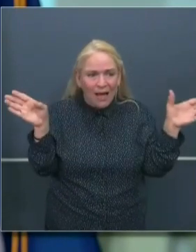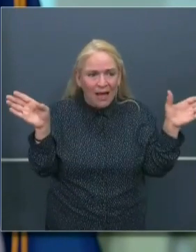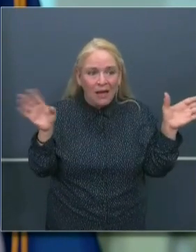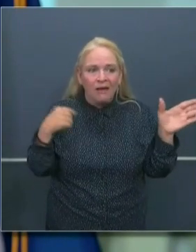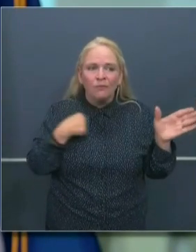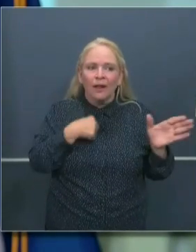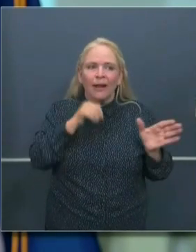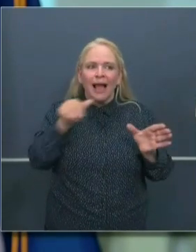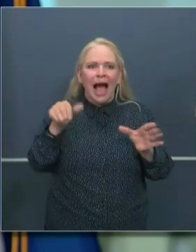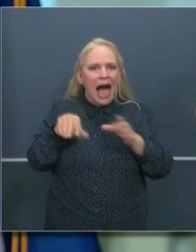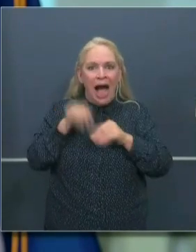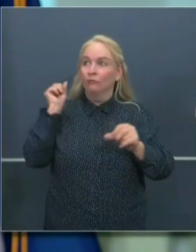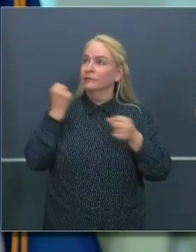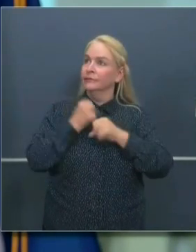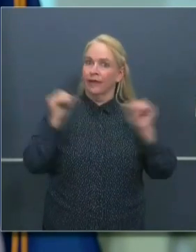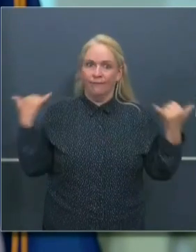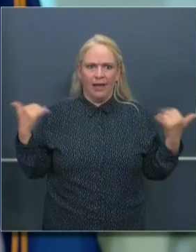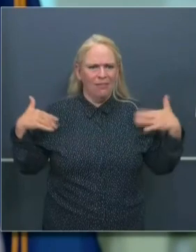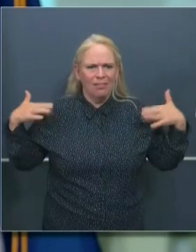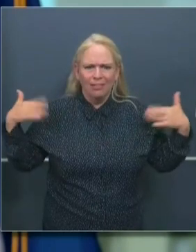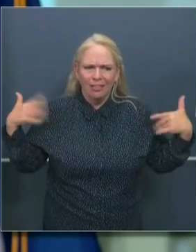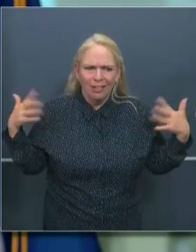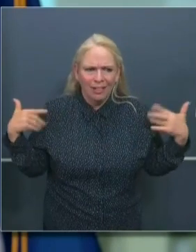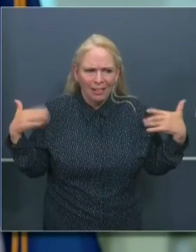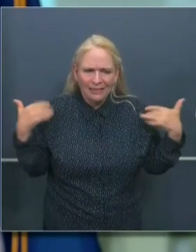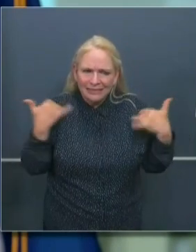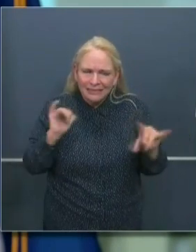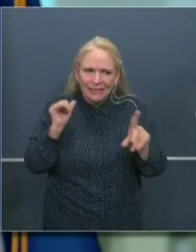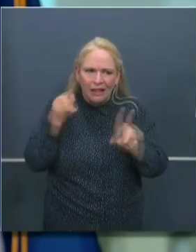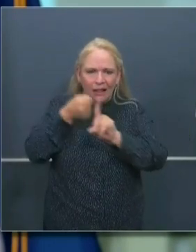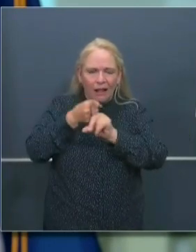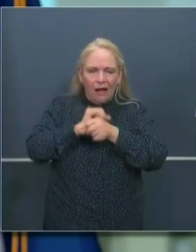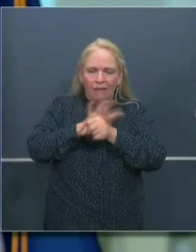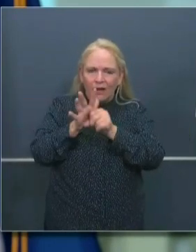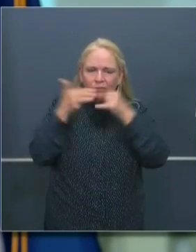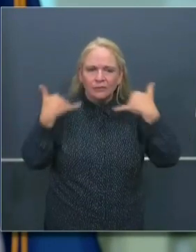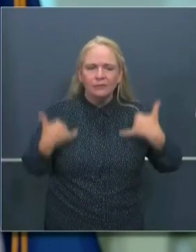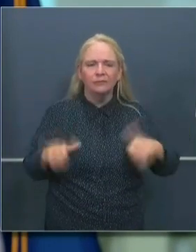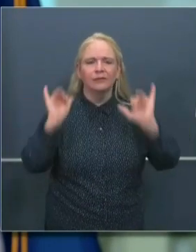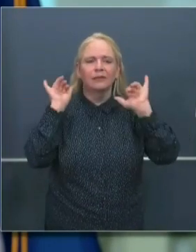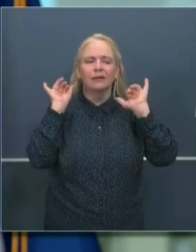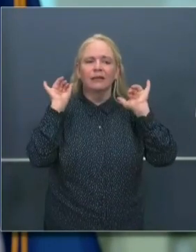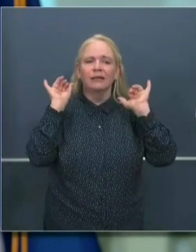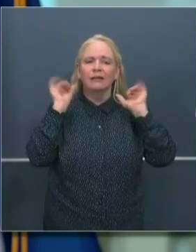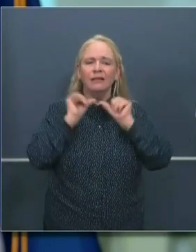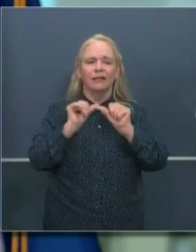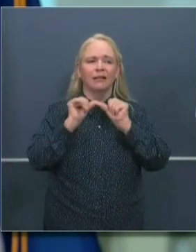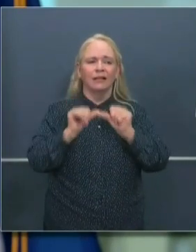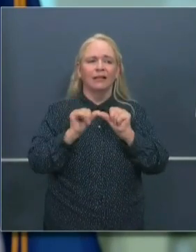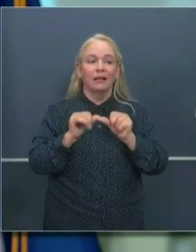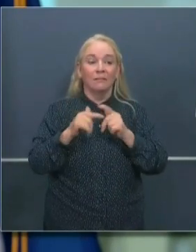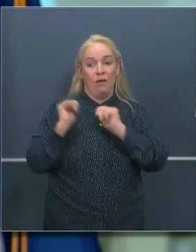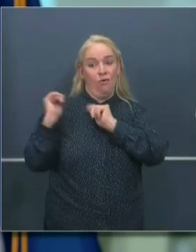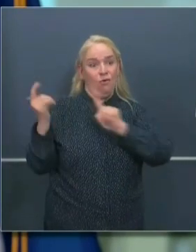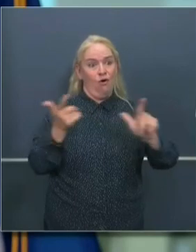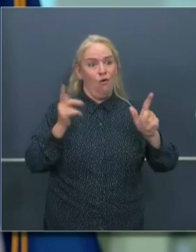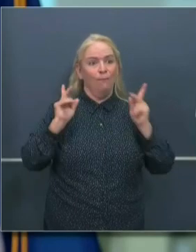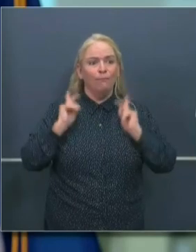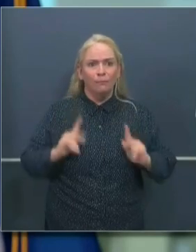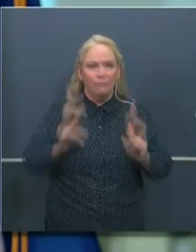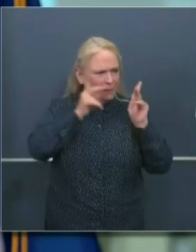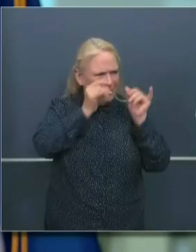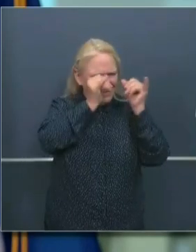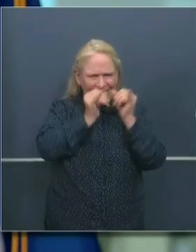in the first wave of this crisis. It requires some level of personal responsibility. And so what we're doing